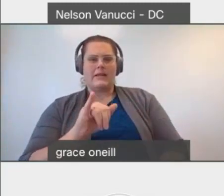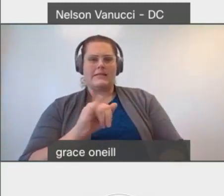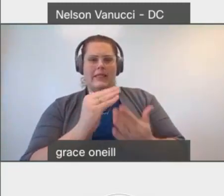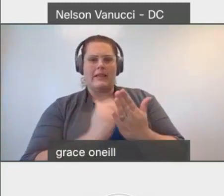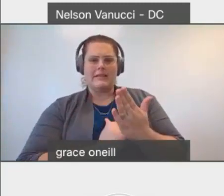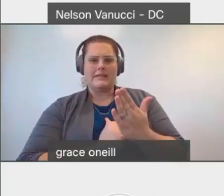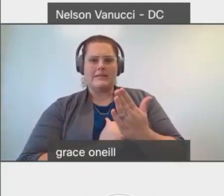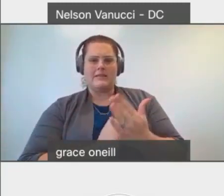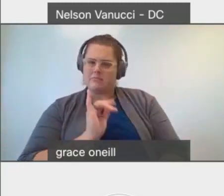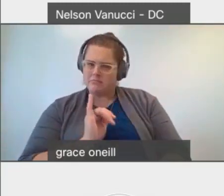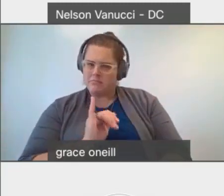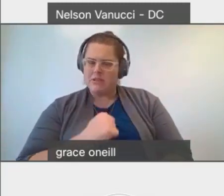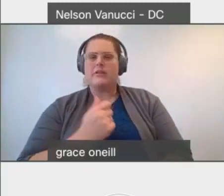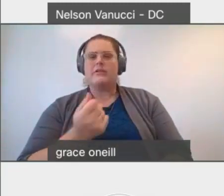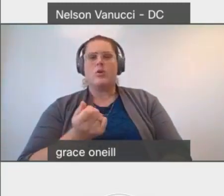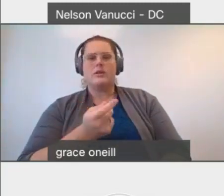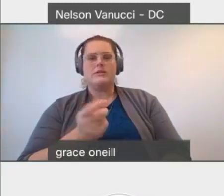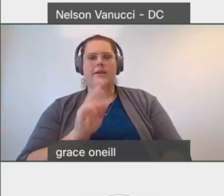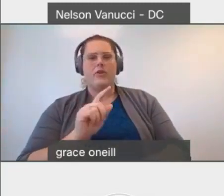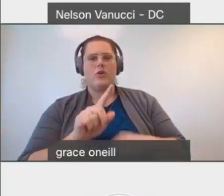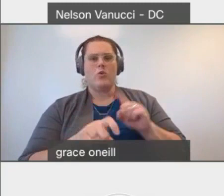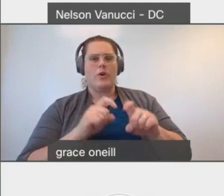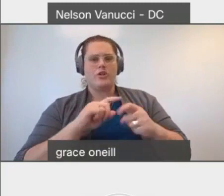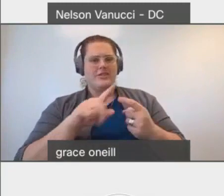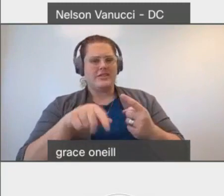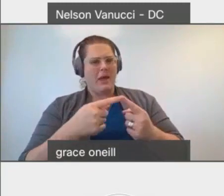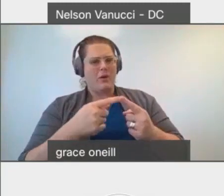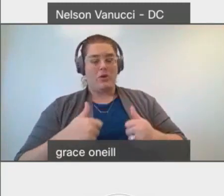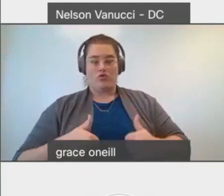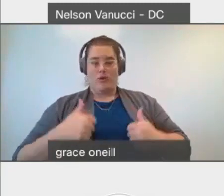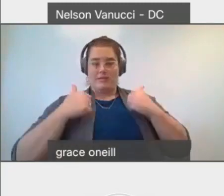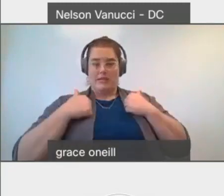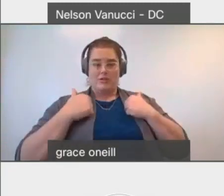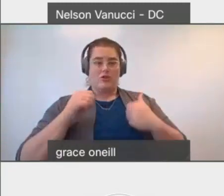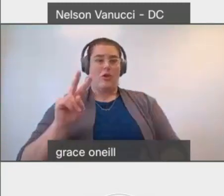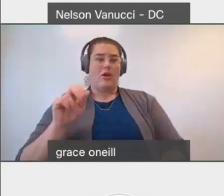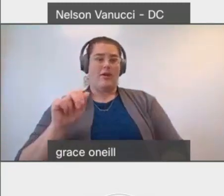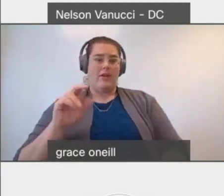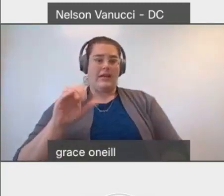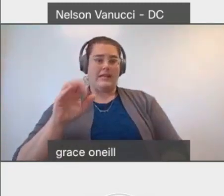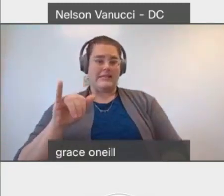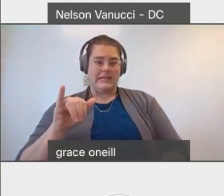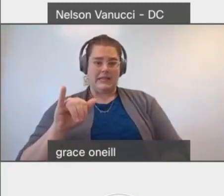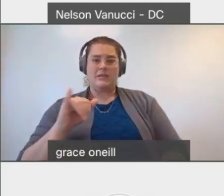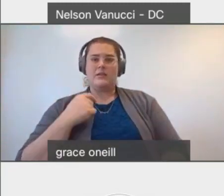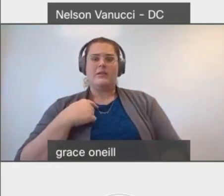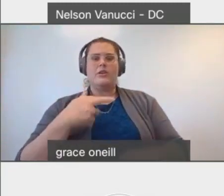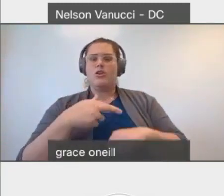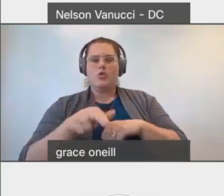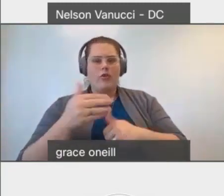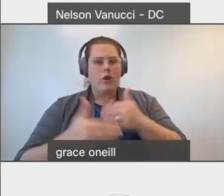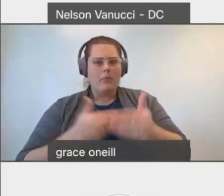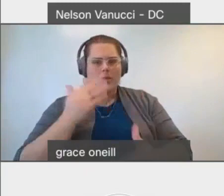okay, so there are a number of questions here about residential vacancies. What's the referral process for